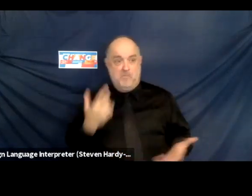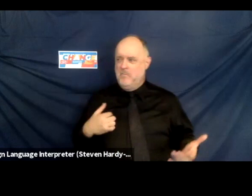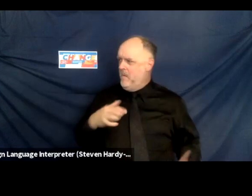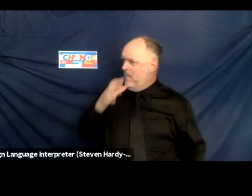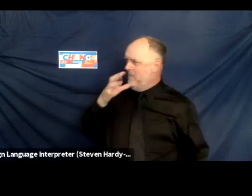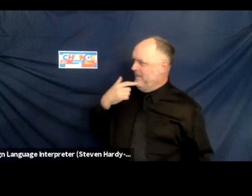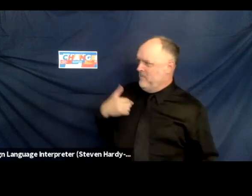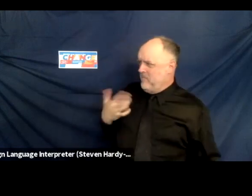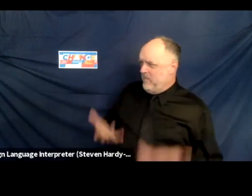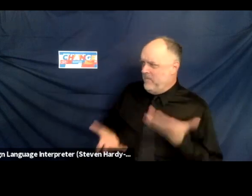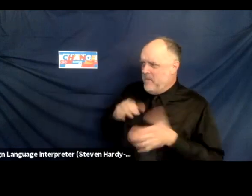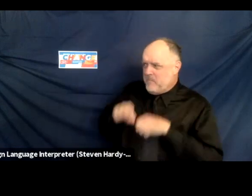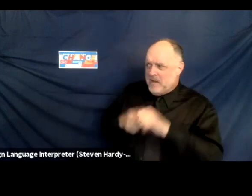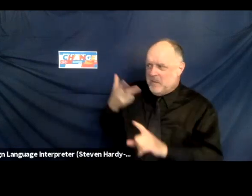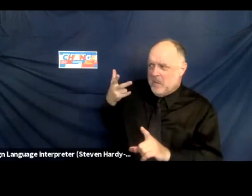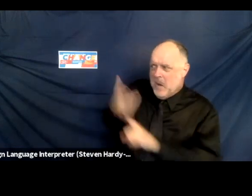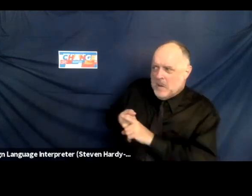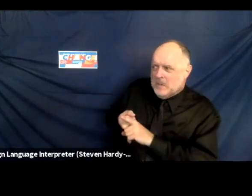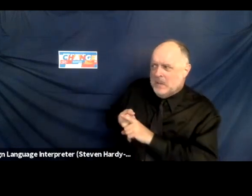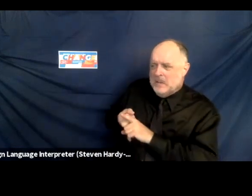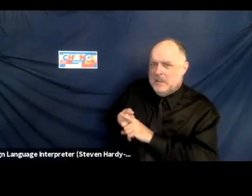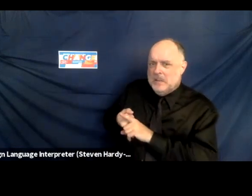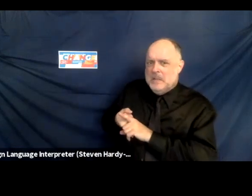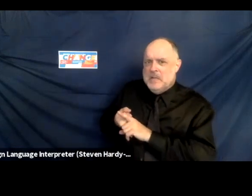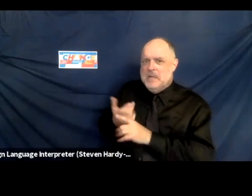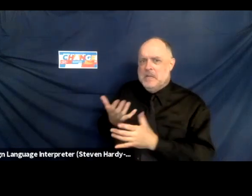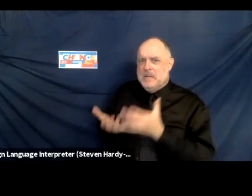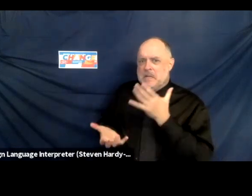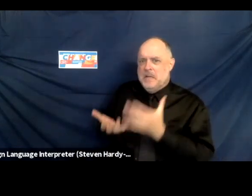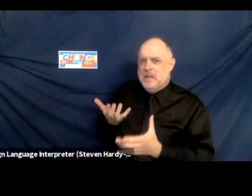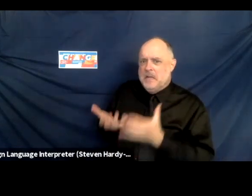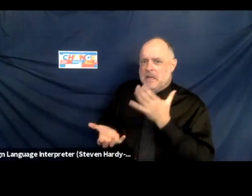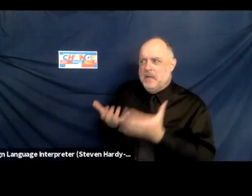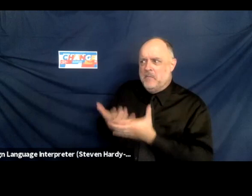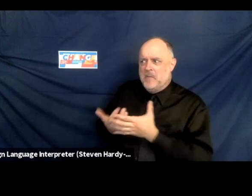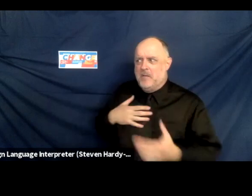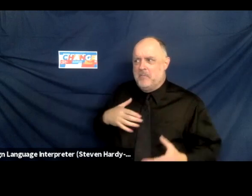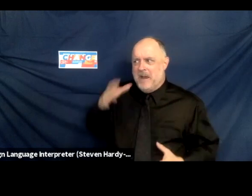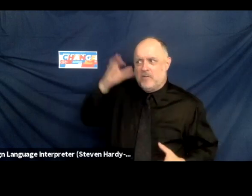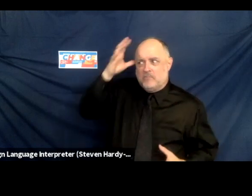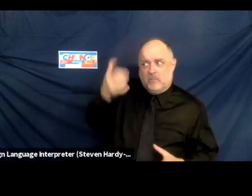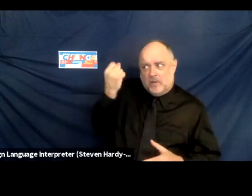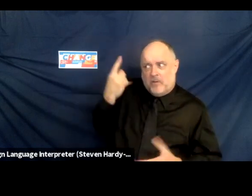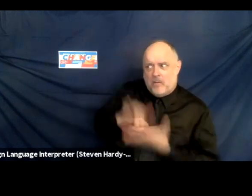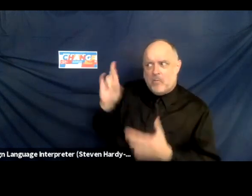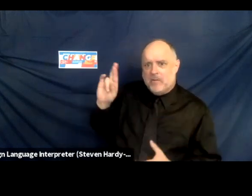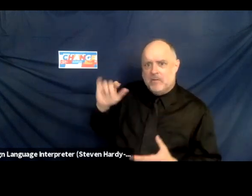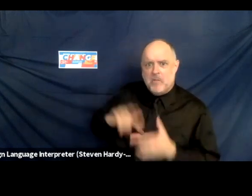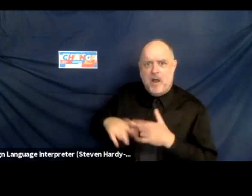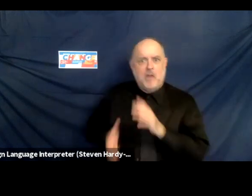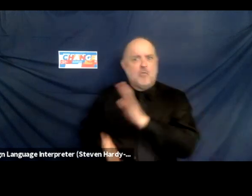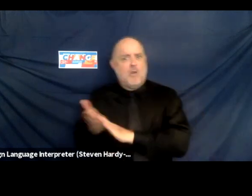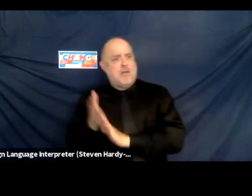that bicycle accident." My parents were Republicans. I ended up running for state treasurer as a Democrat in Delaware at 29,